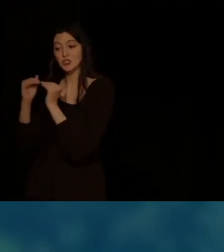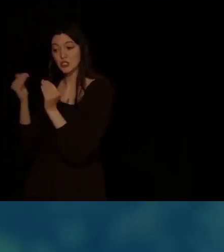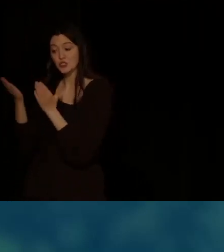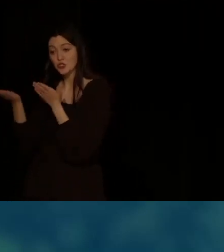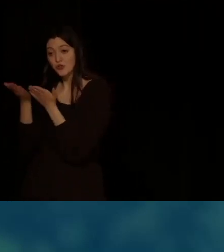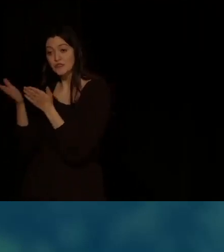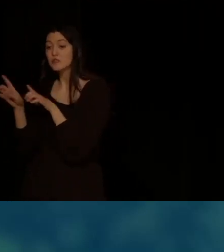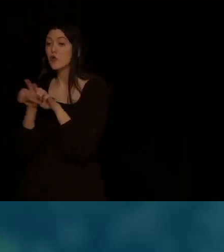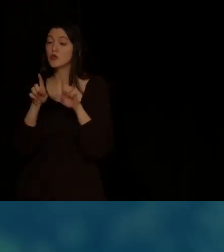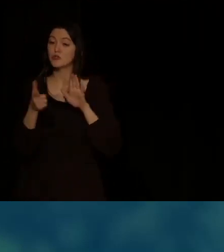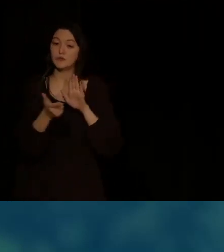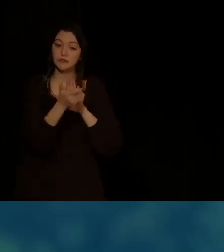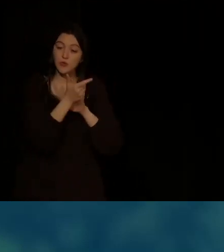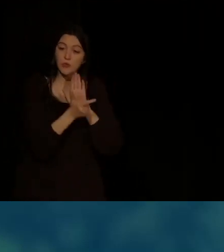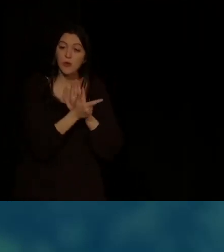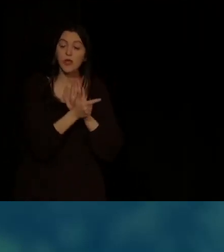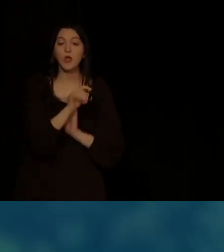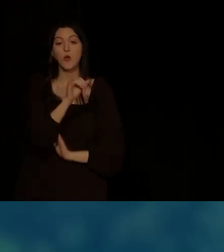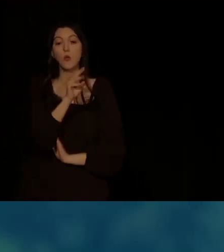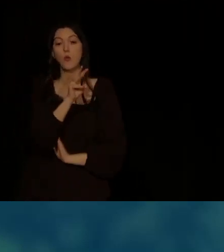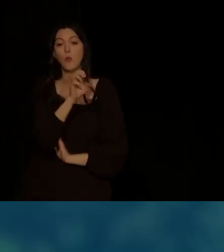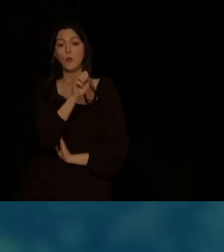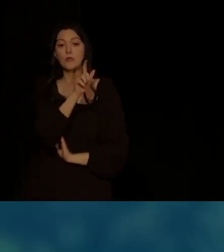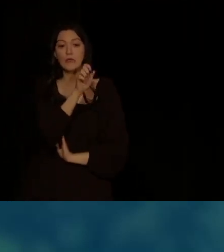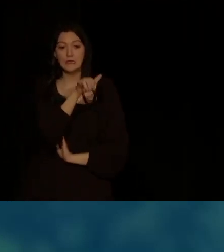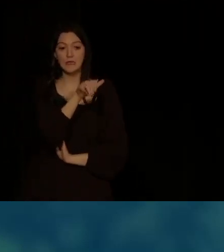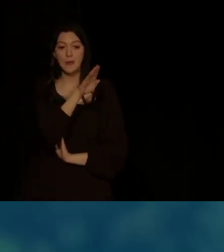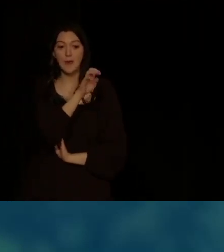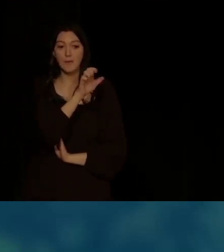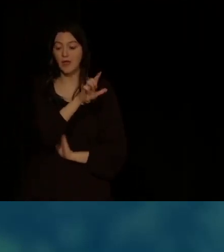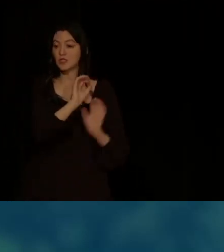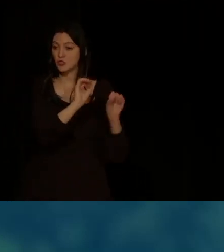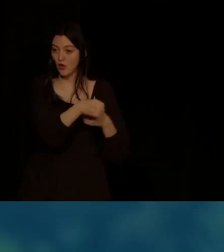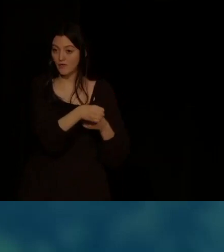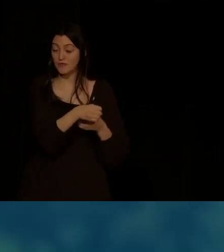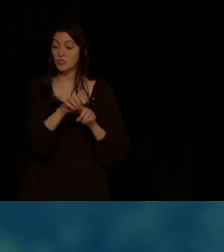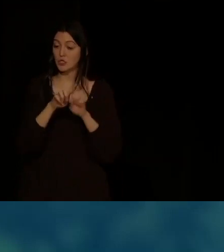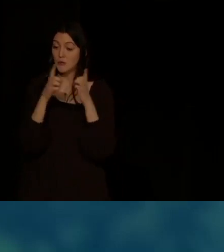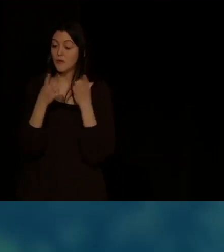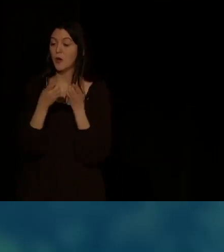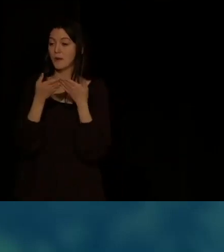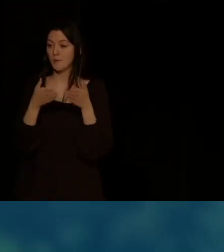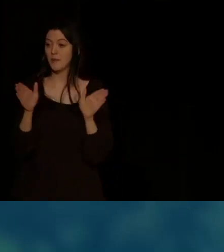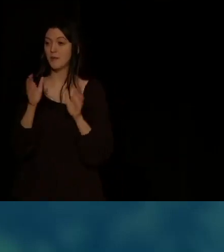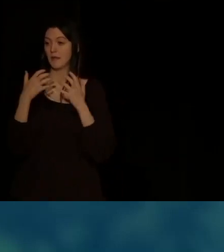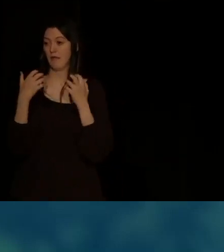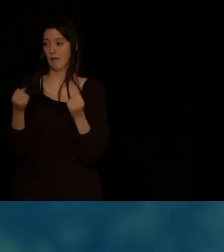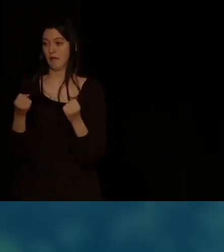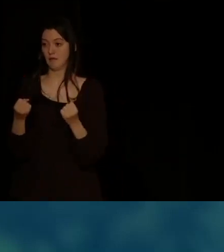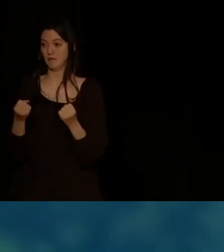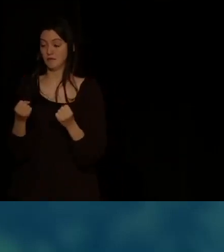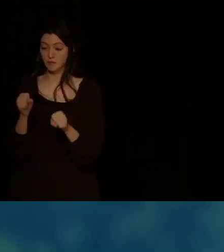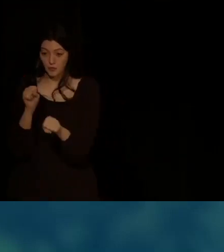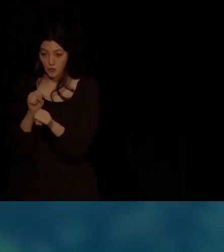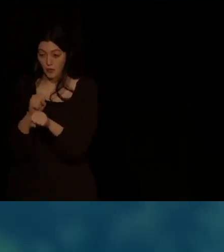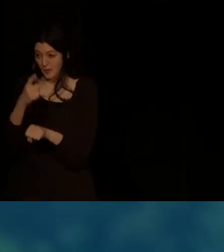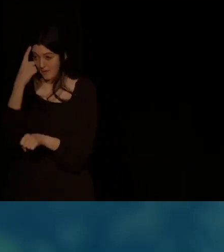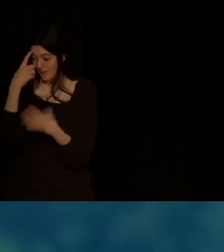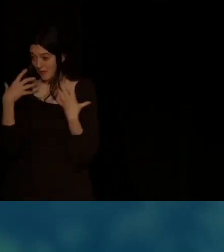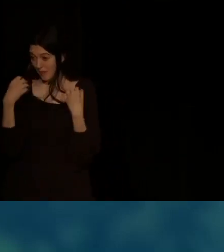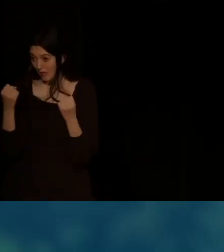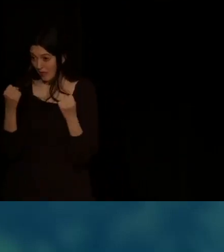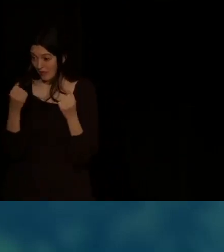and Prosecuting Attorney Wesley Bell's office and the Department of Public Health. They're working on a mental health diversion